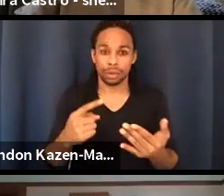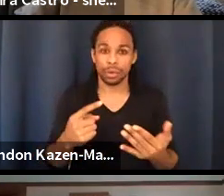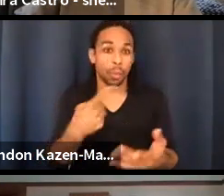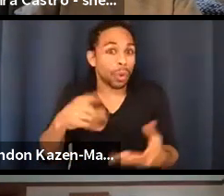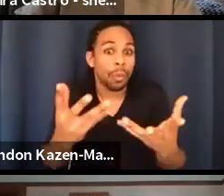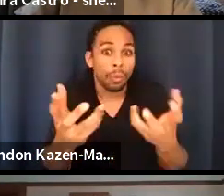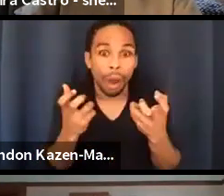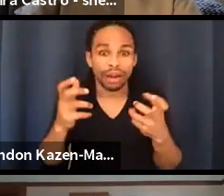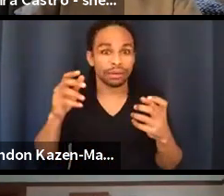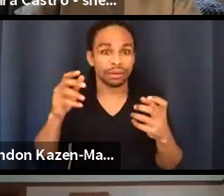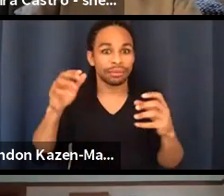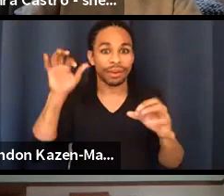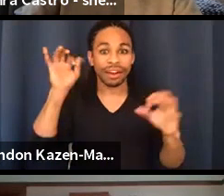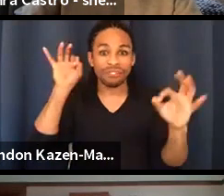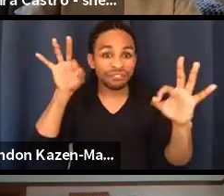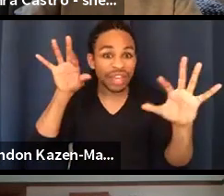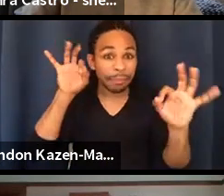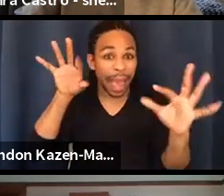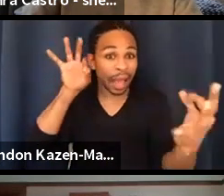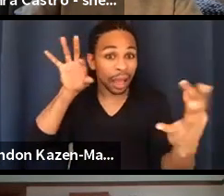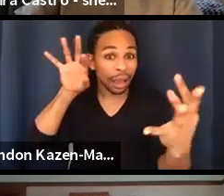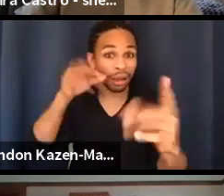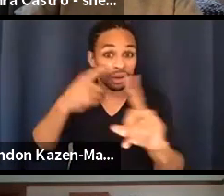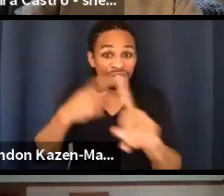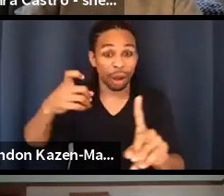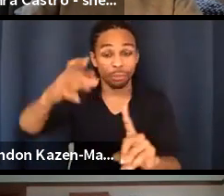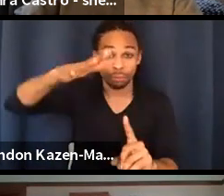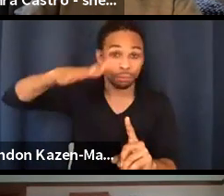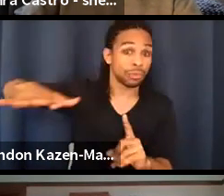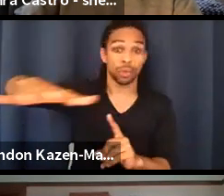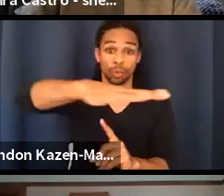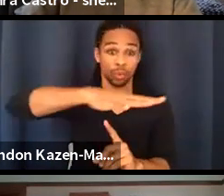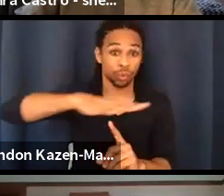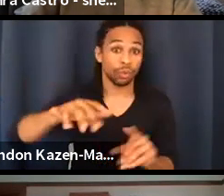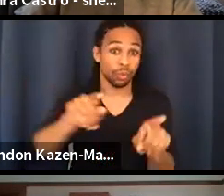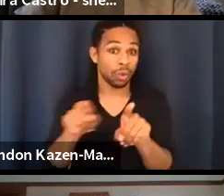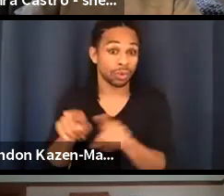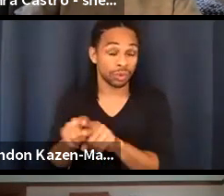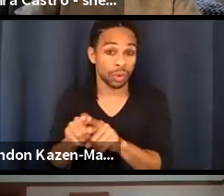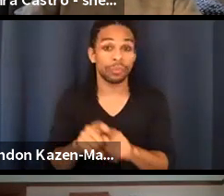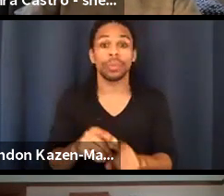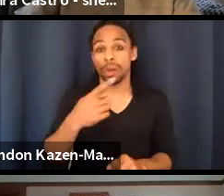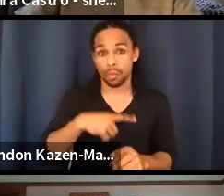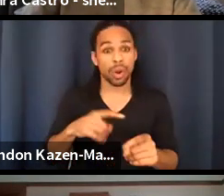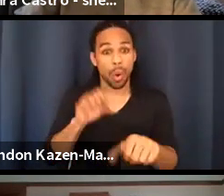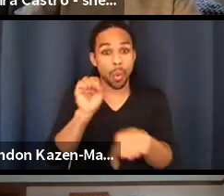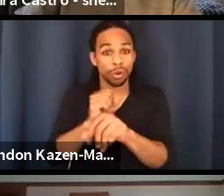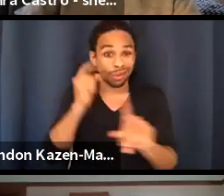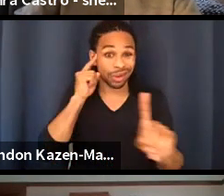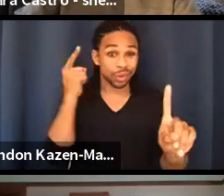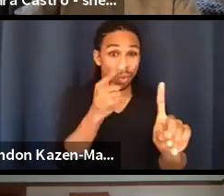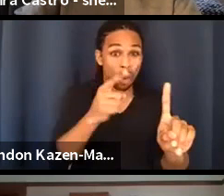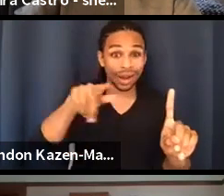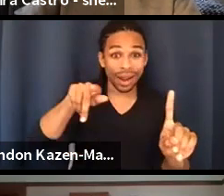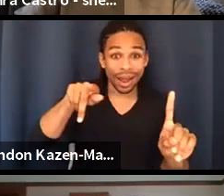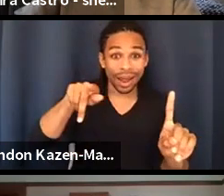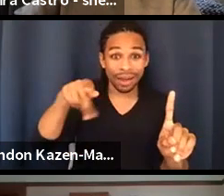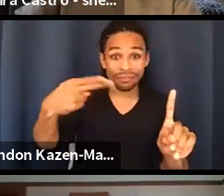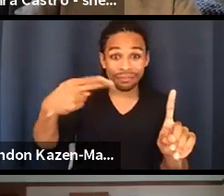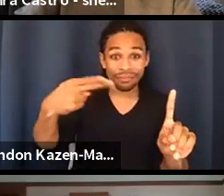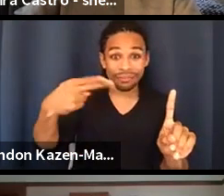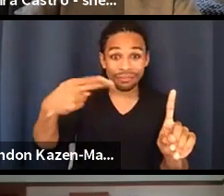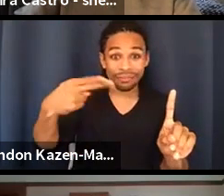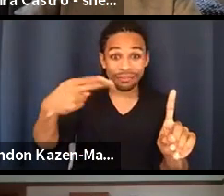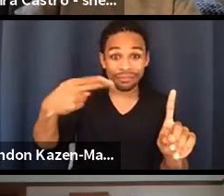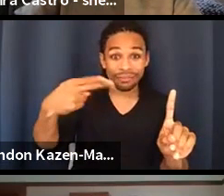defined. It will become what it is by the arts workers who guide it. The phase one working group plans to help transition